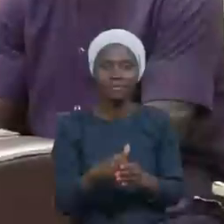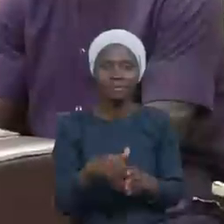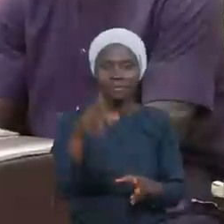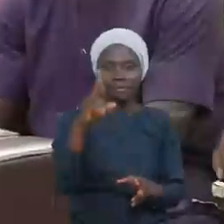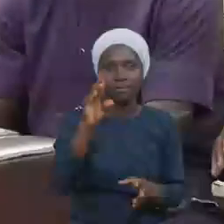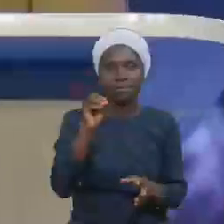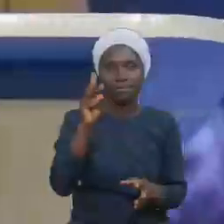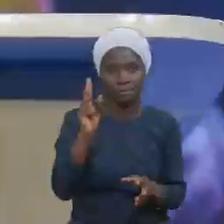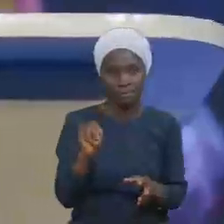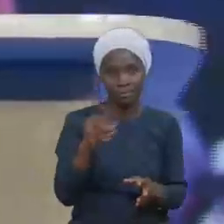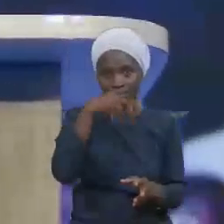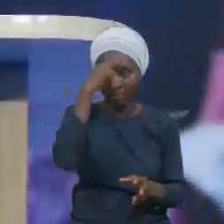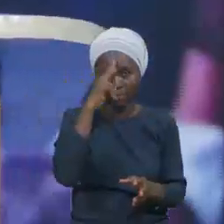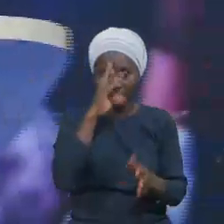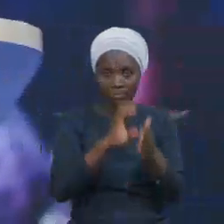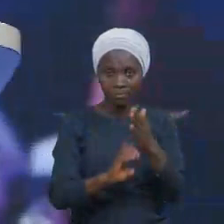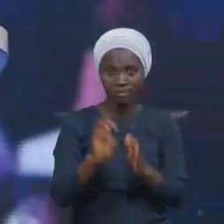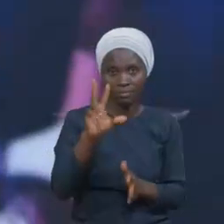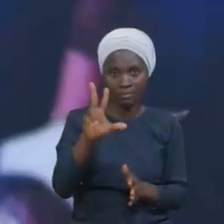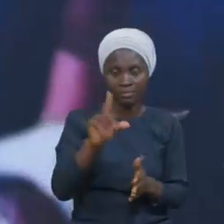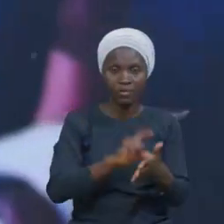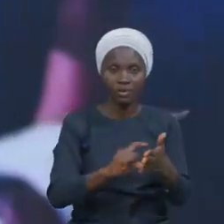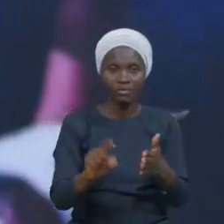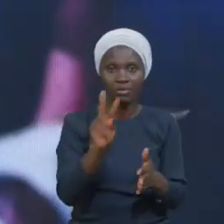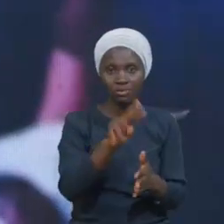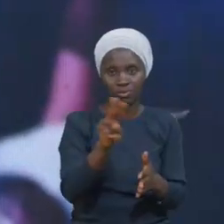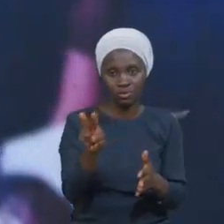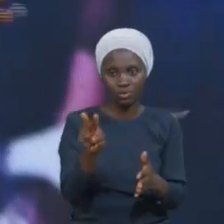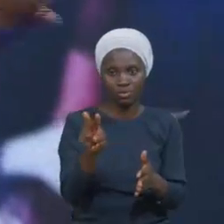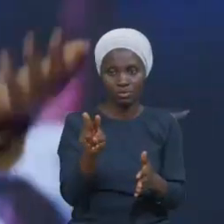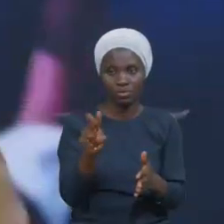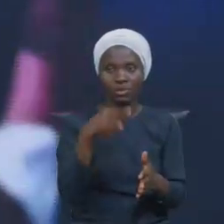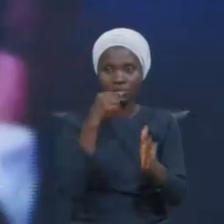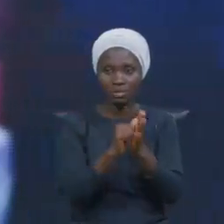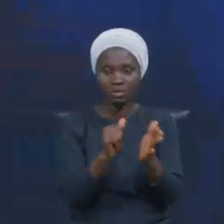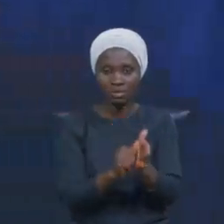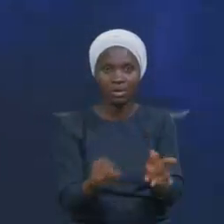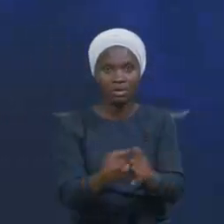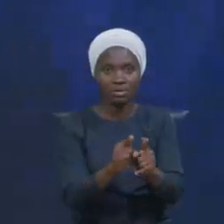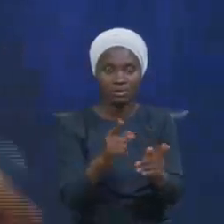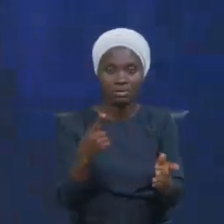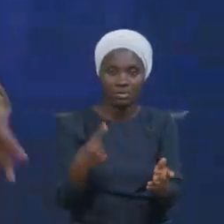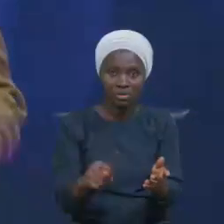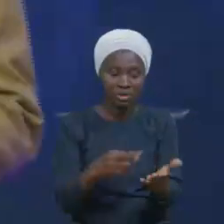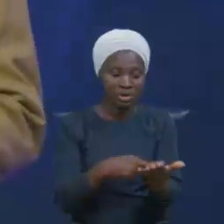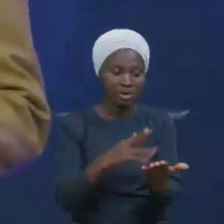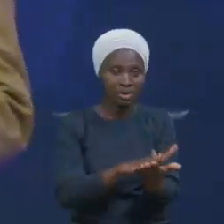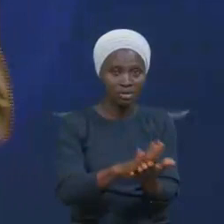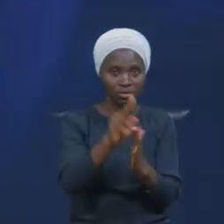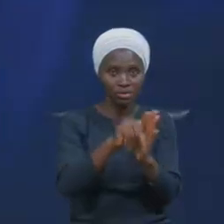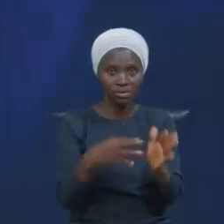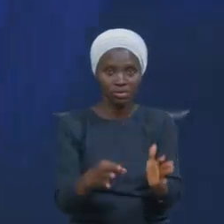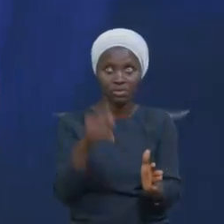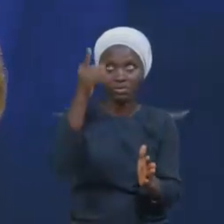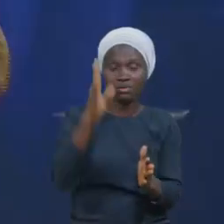3, reading from verse 22, it says, even the righteousness of God, which is